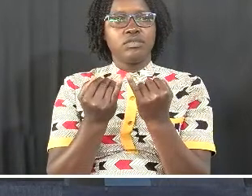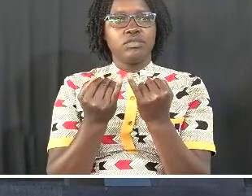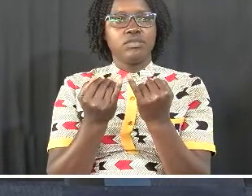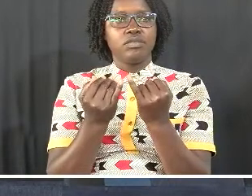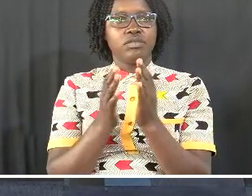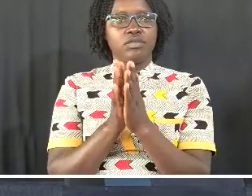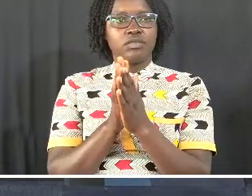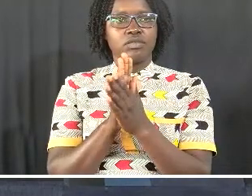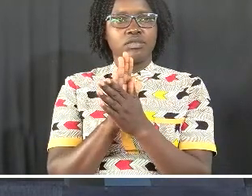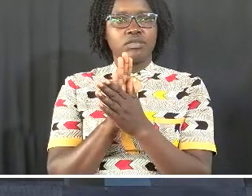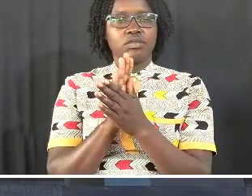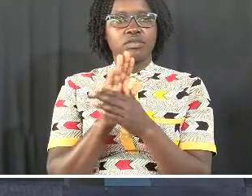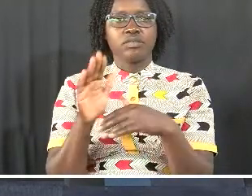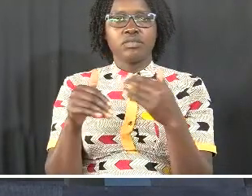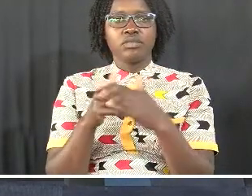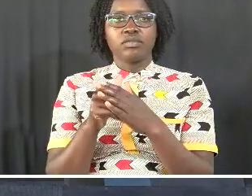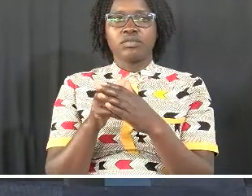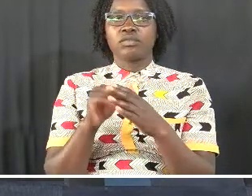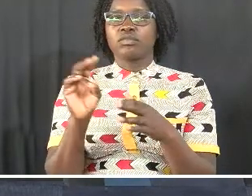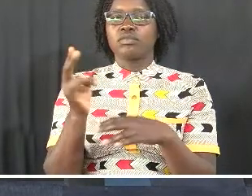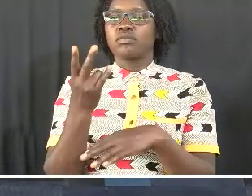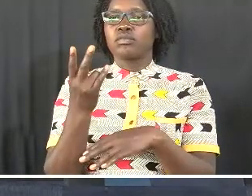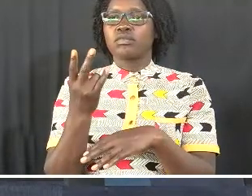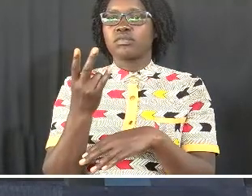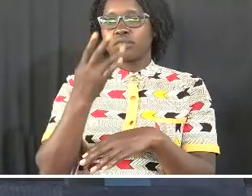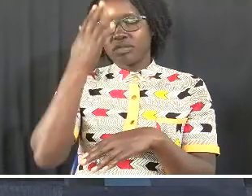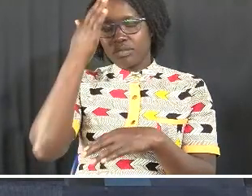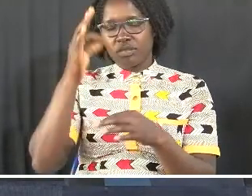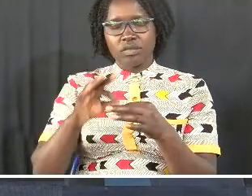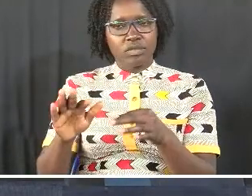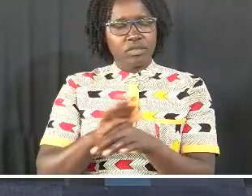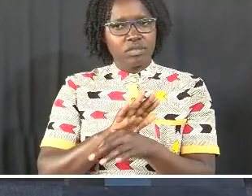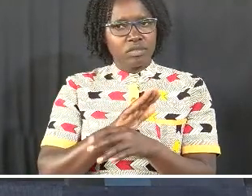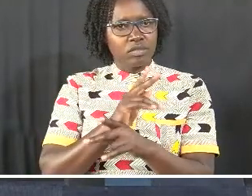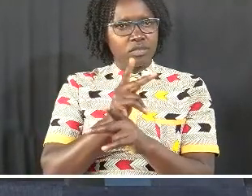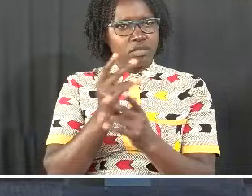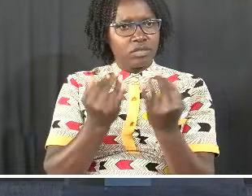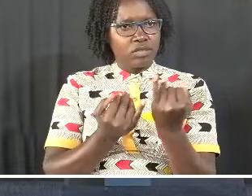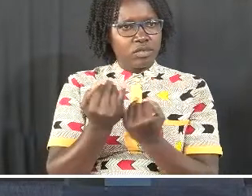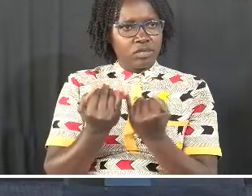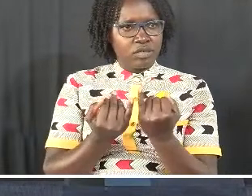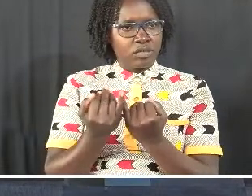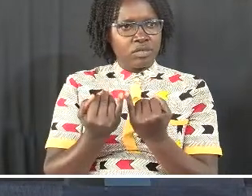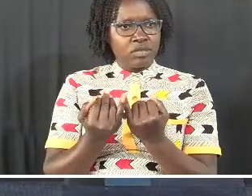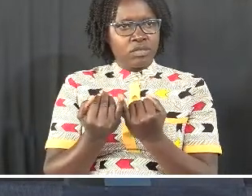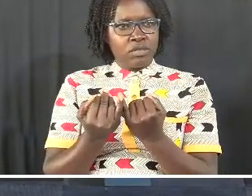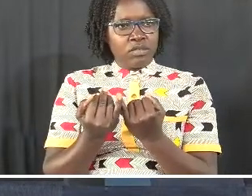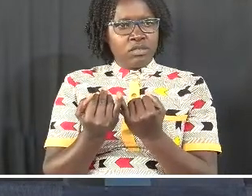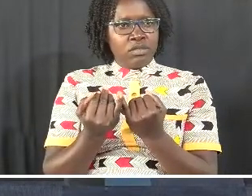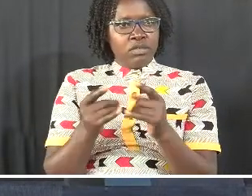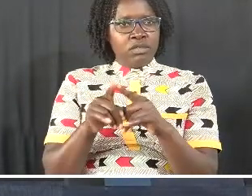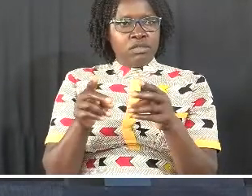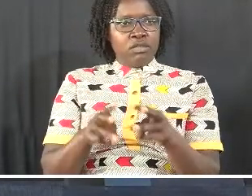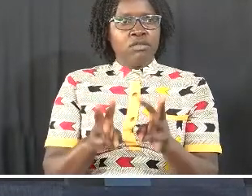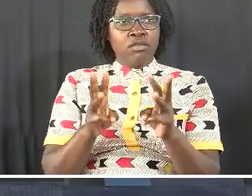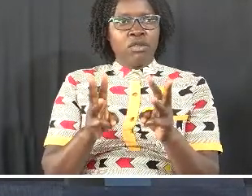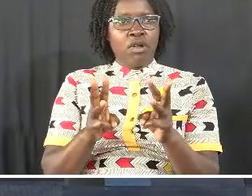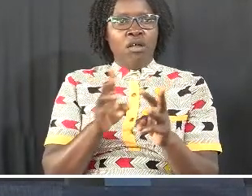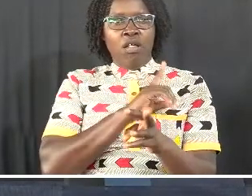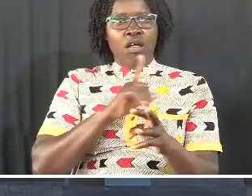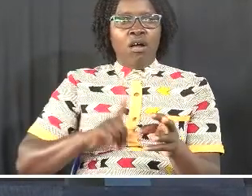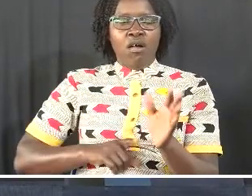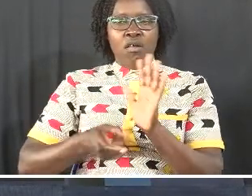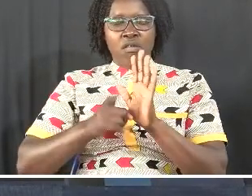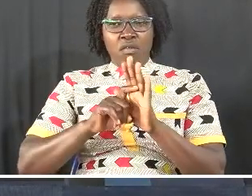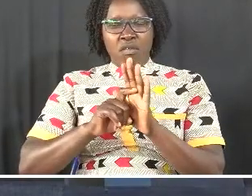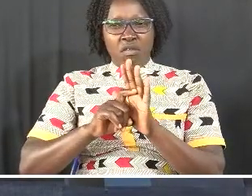Are all Adventists, baptized Adventists, faithful in keeping and observing the Sabbath the same way the Lord requires us